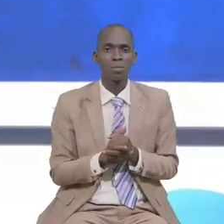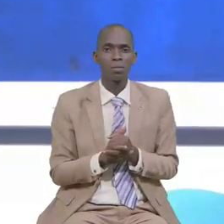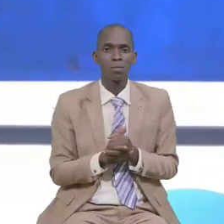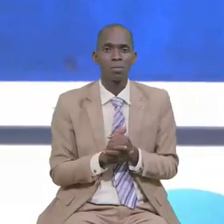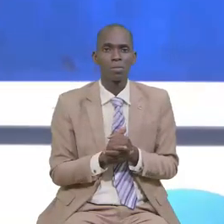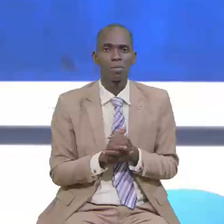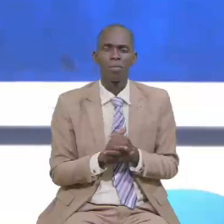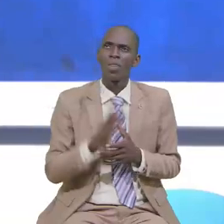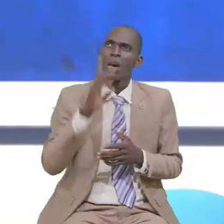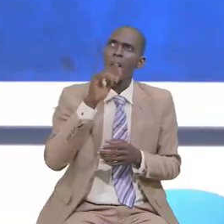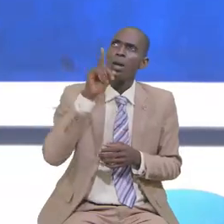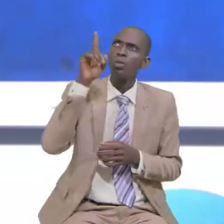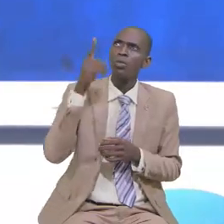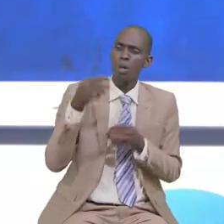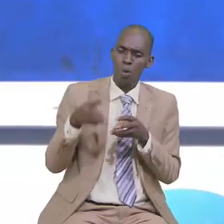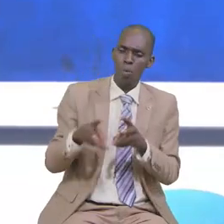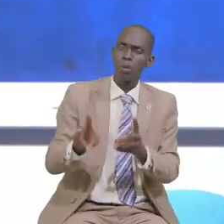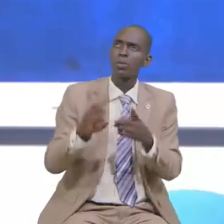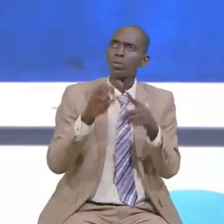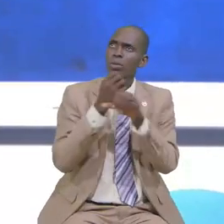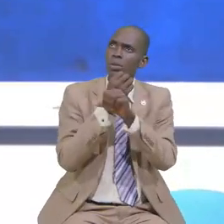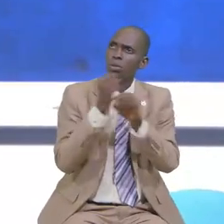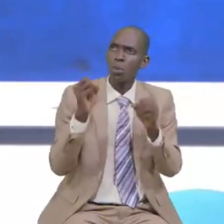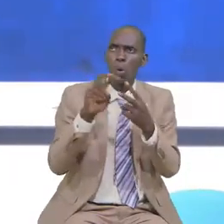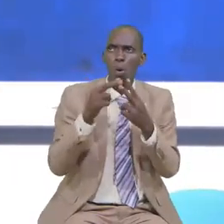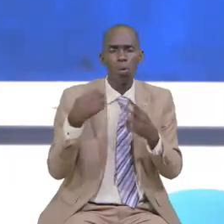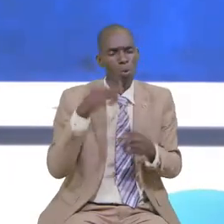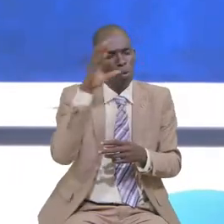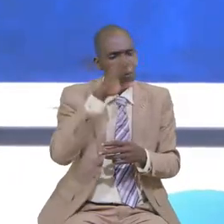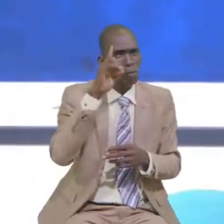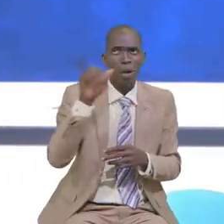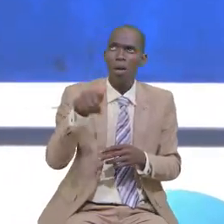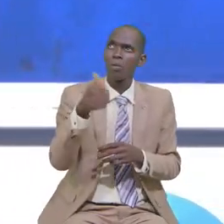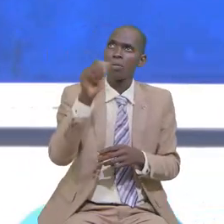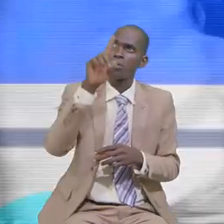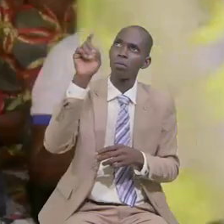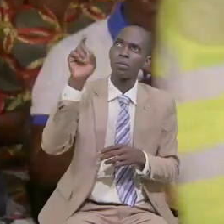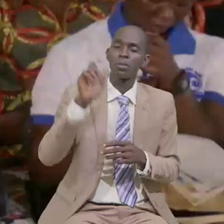Are you the way to salvation, or do we look for another?